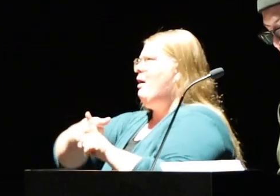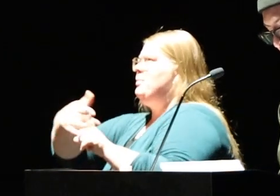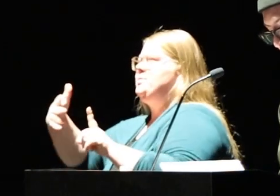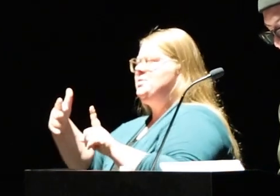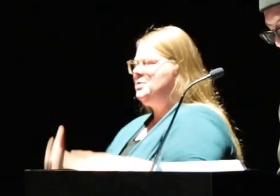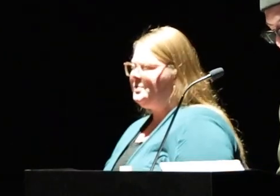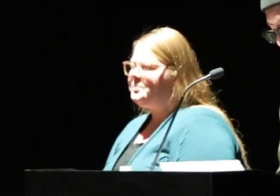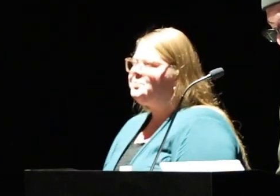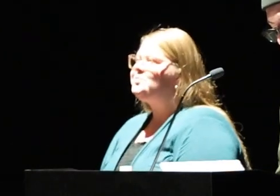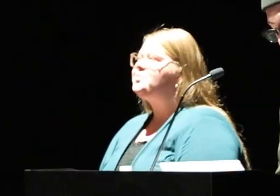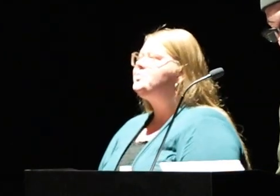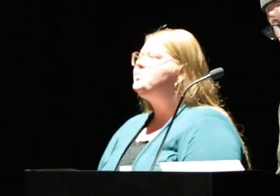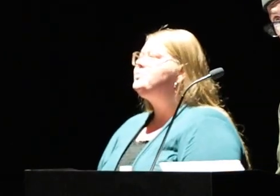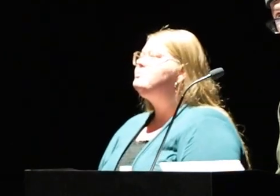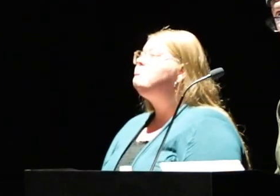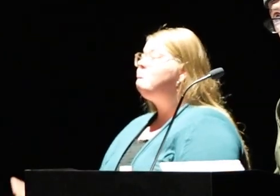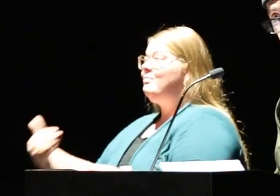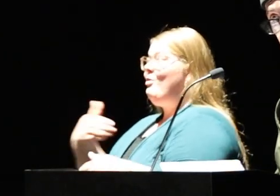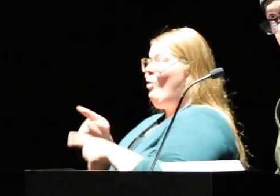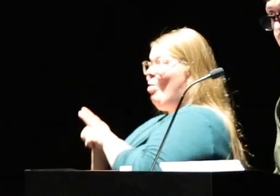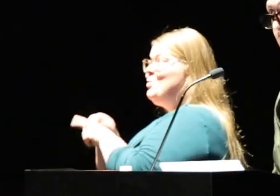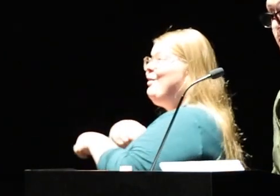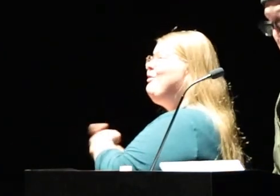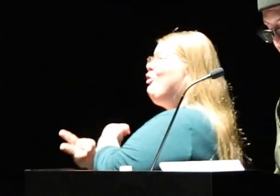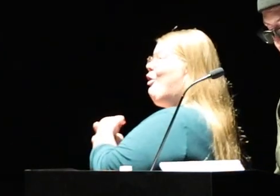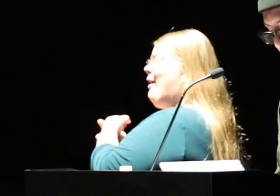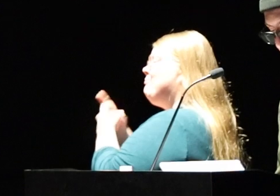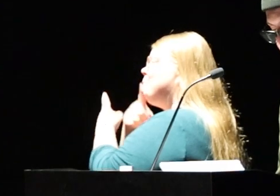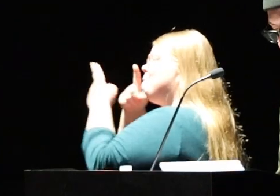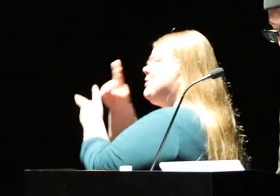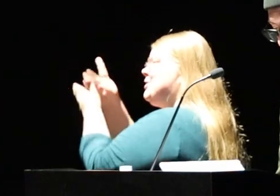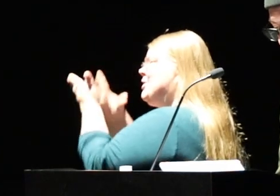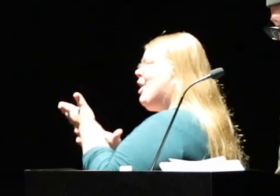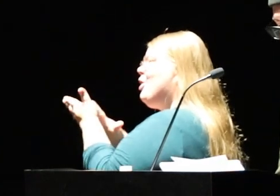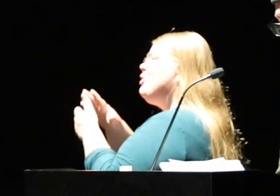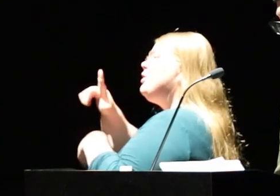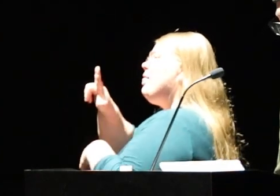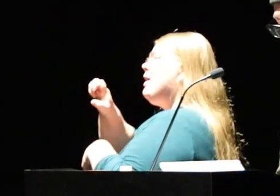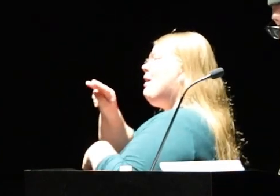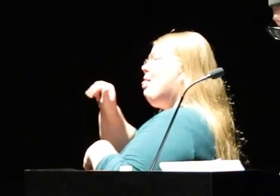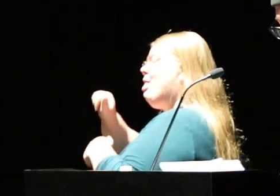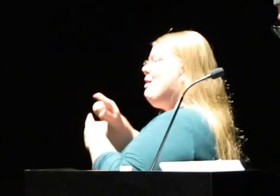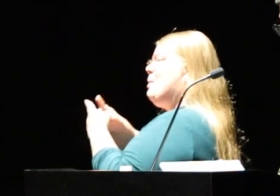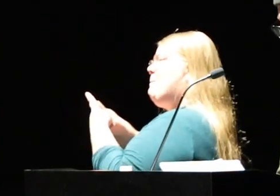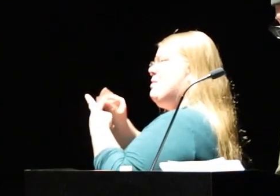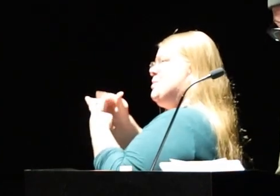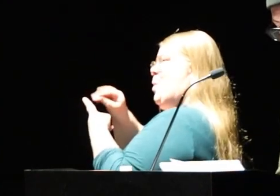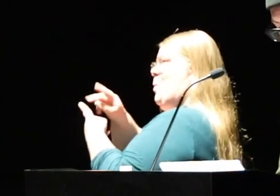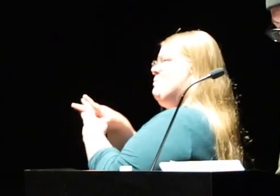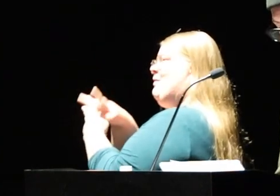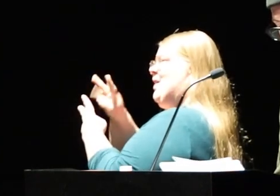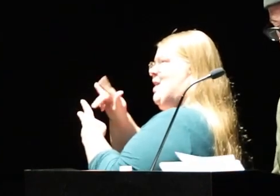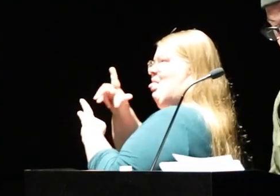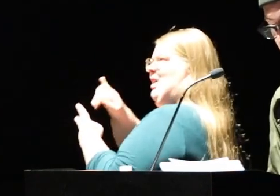facility houses the archive of renowned designers Lella and Massimo Vignelli, whose works are icons of